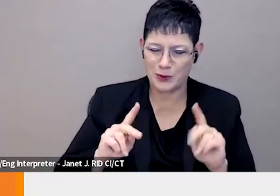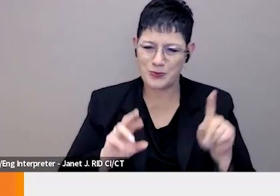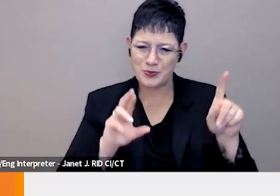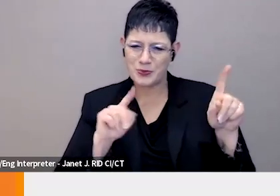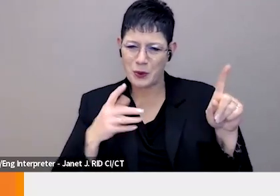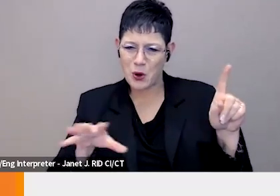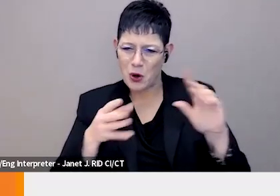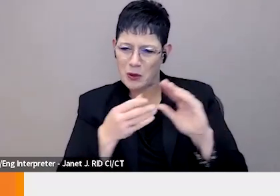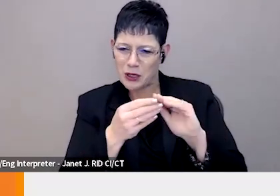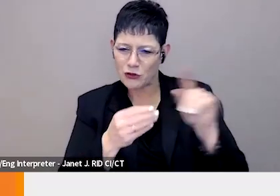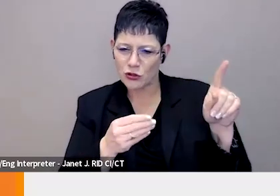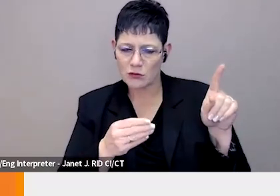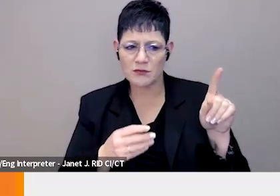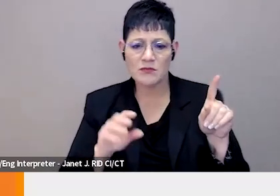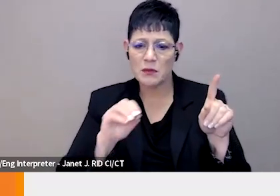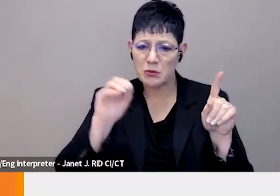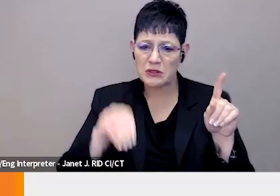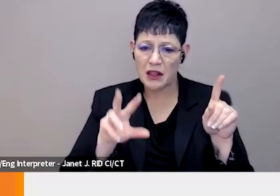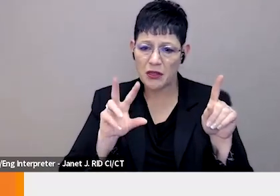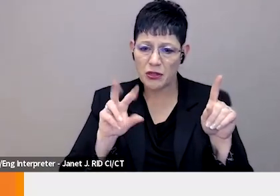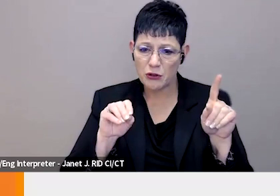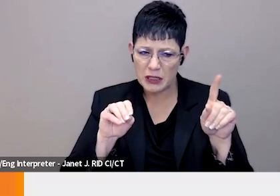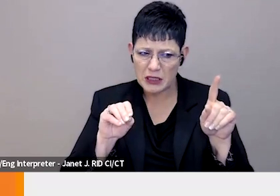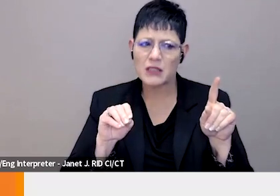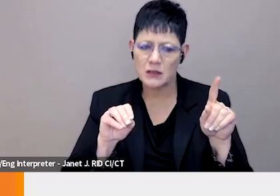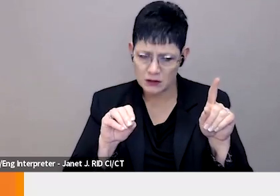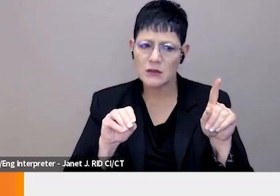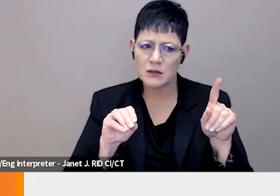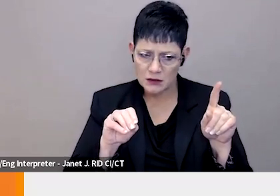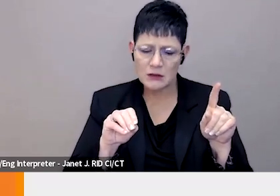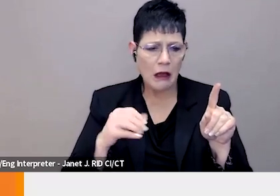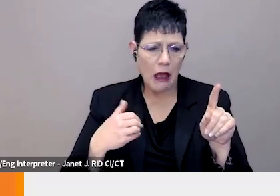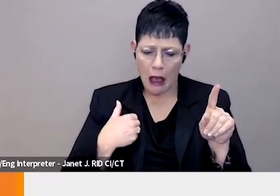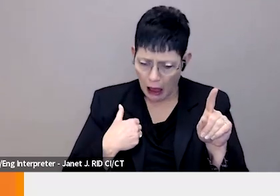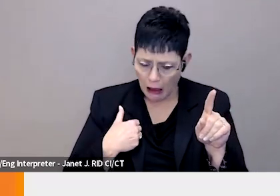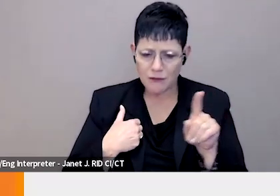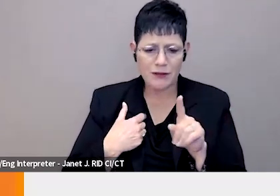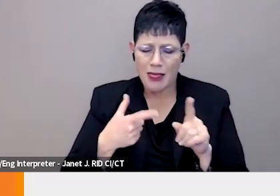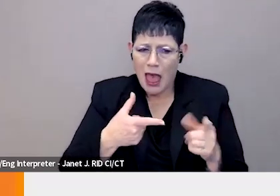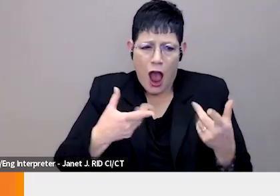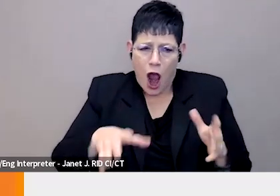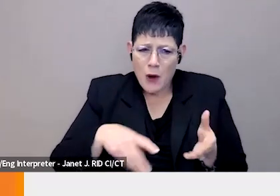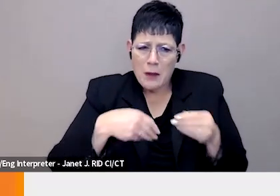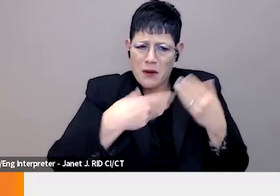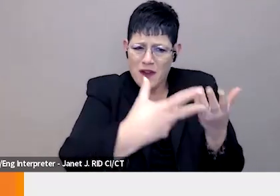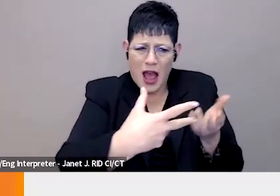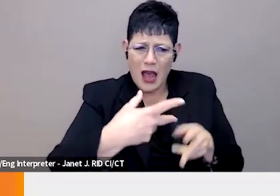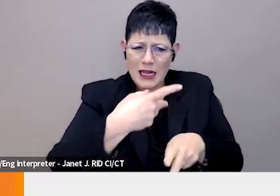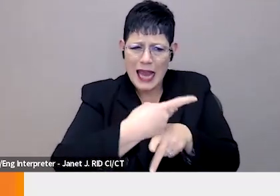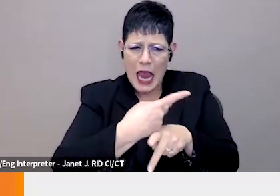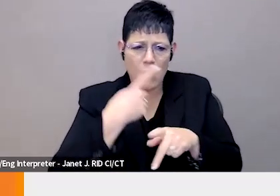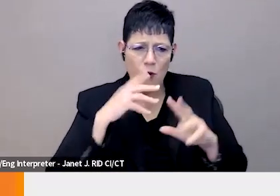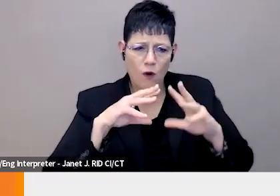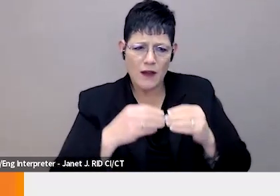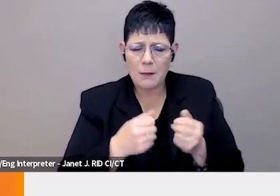which is that, 30% of home care workers also provide unpaid family caregiving for one or more adults. So we